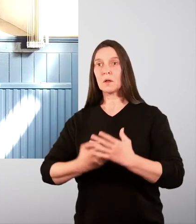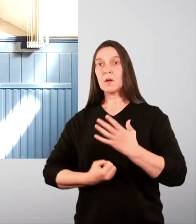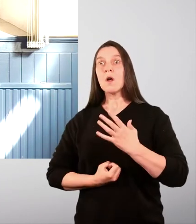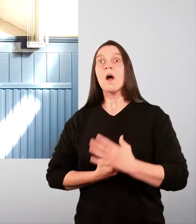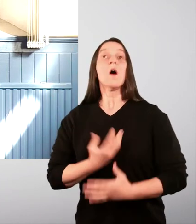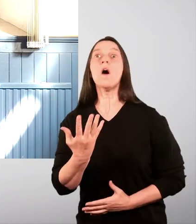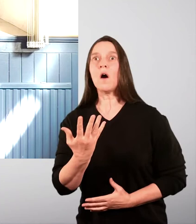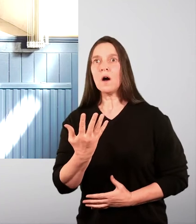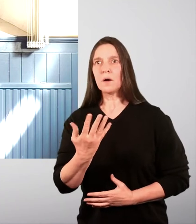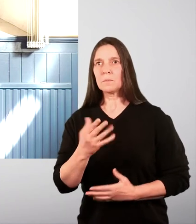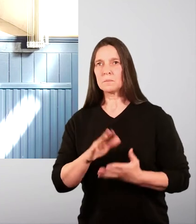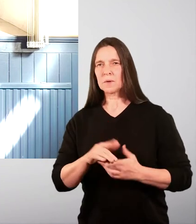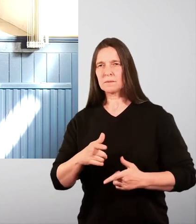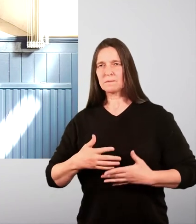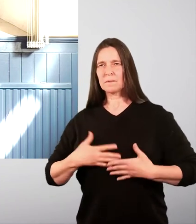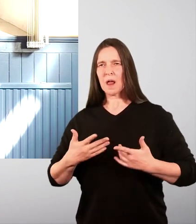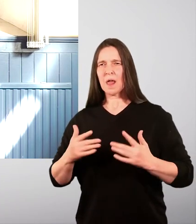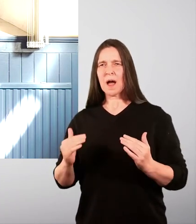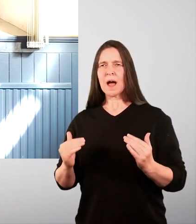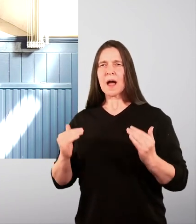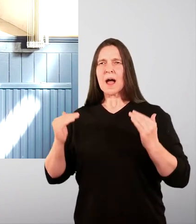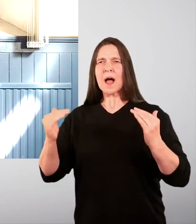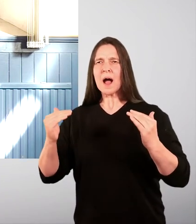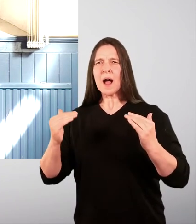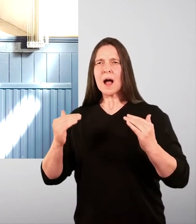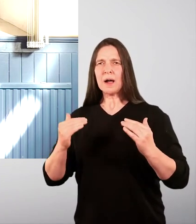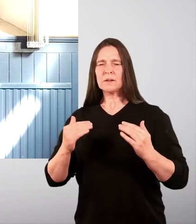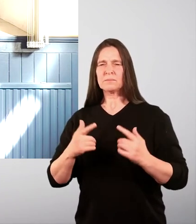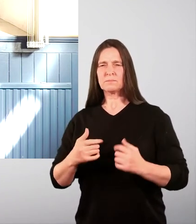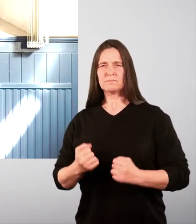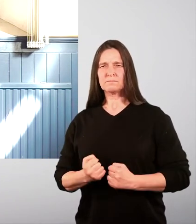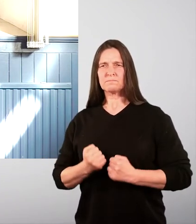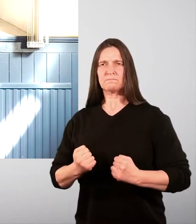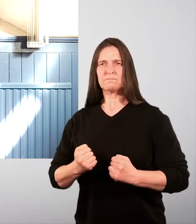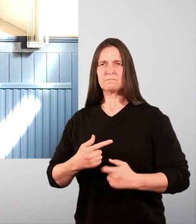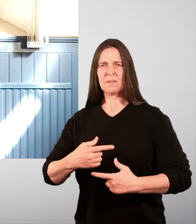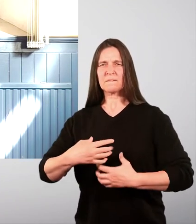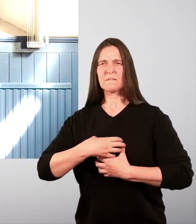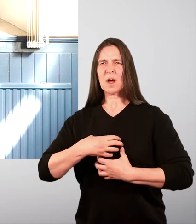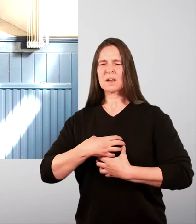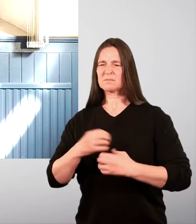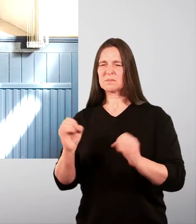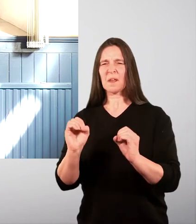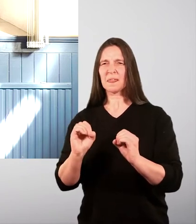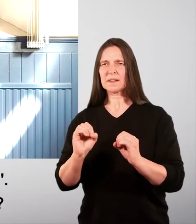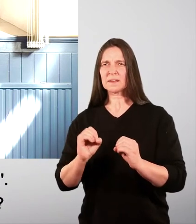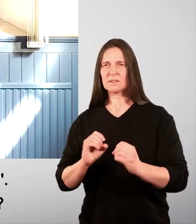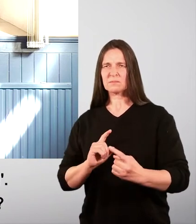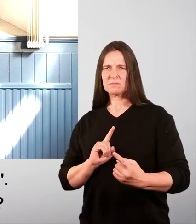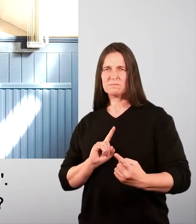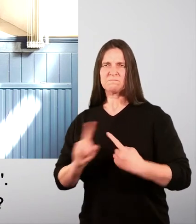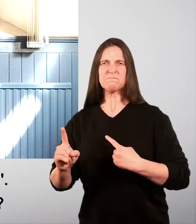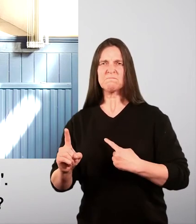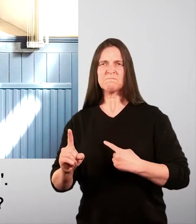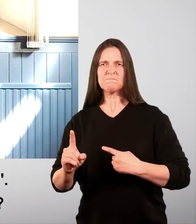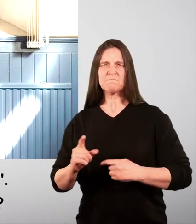as like a pressure kettle, it builds up. And if you do any kind of adrenaline sports like bungee jumping or parachuting, you tend to shout